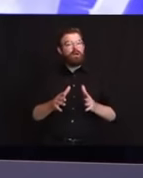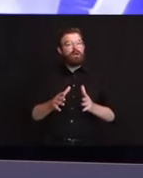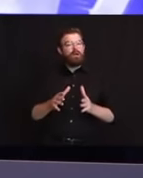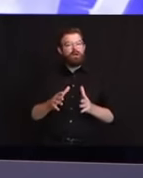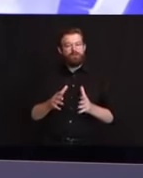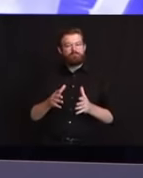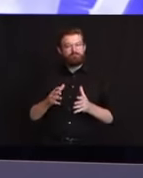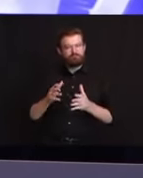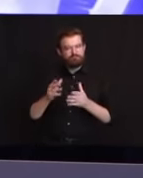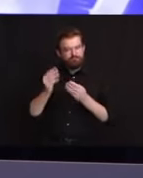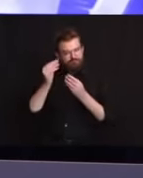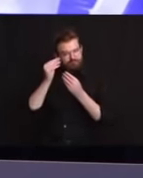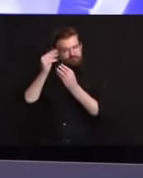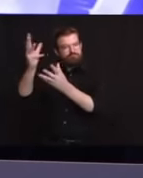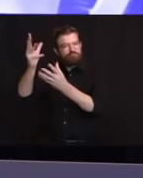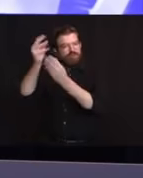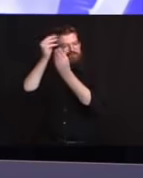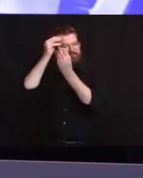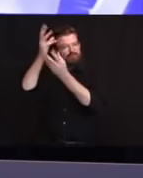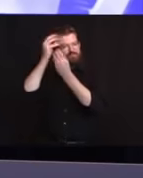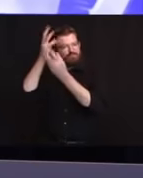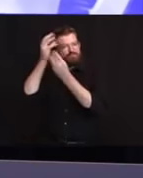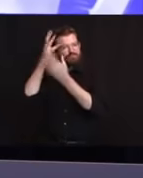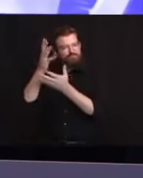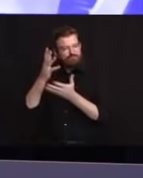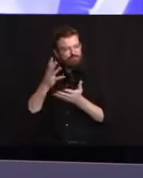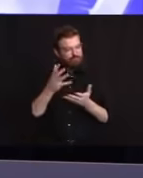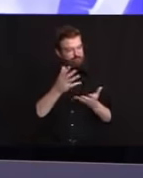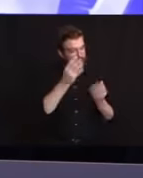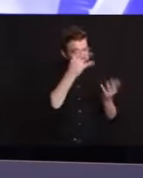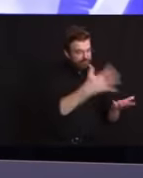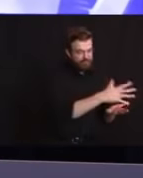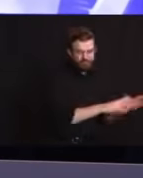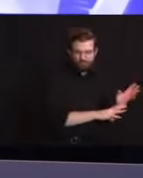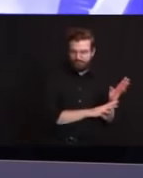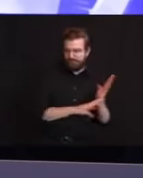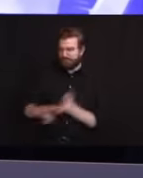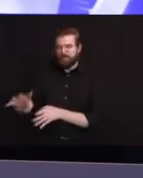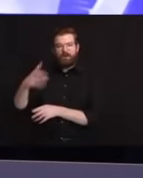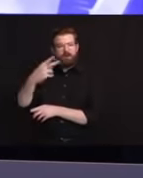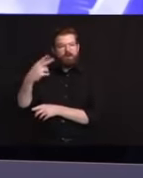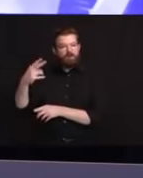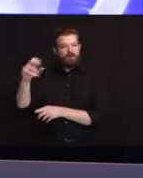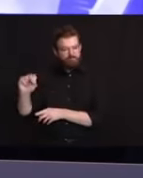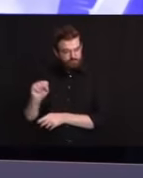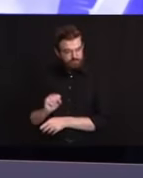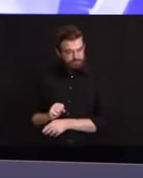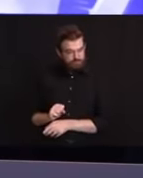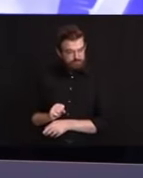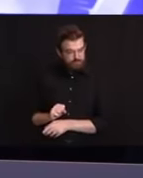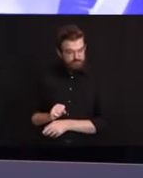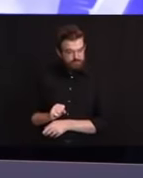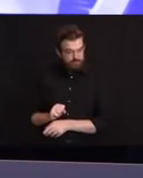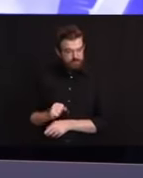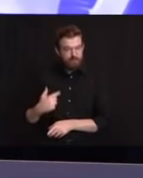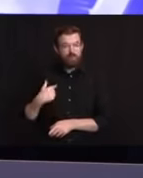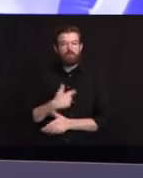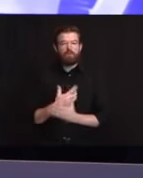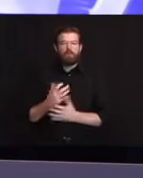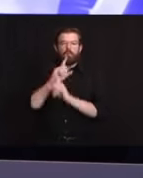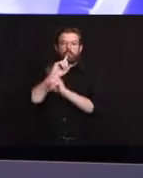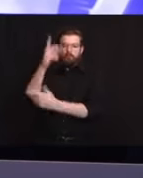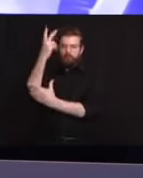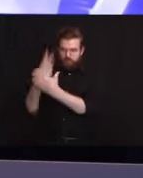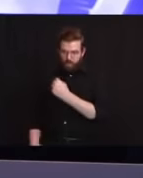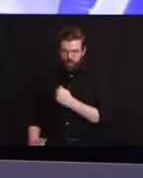to accumulate on a daily basis and report not only to CDC but also to HHS. So it's going to take us a